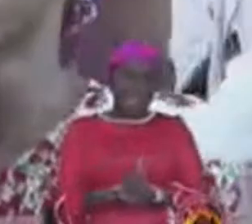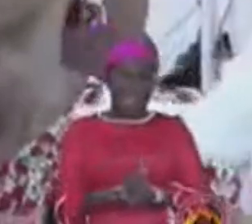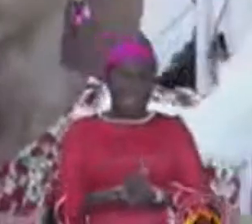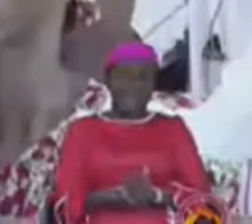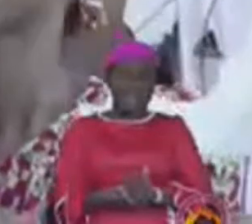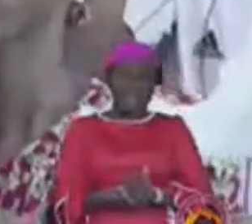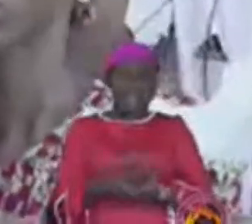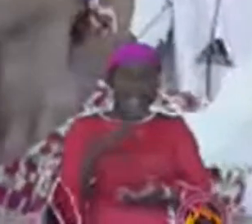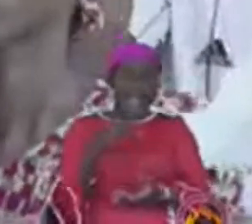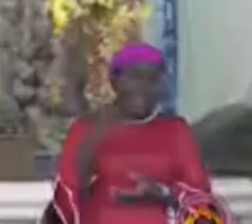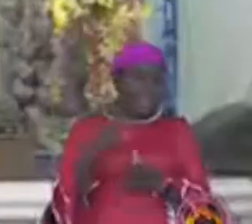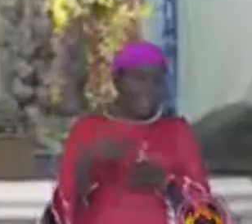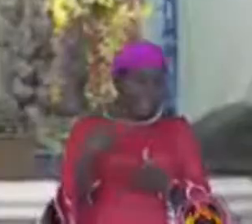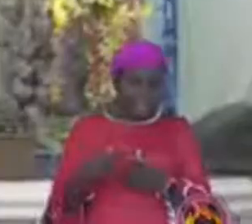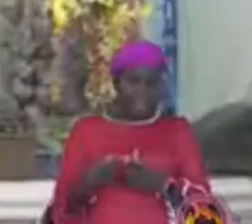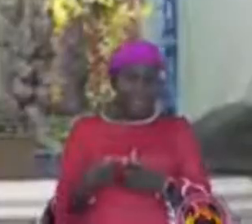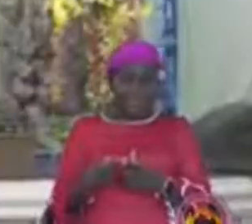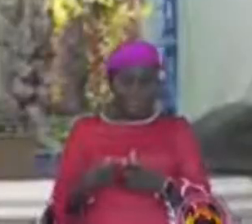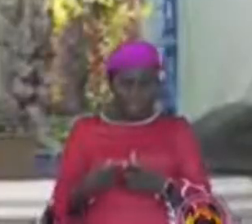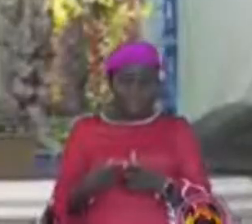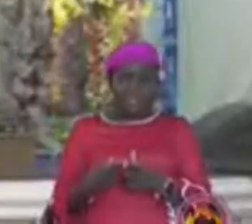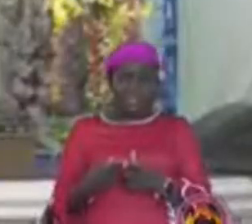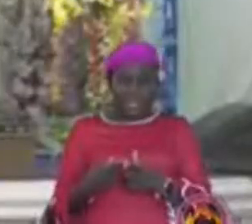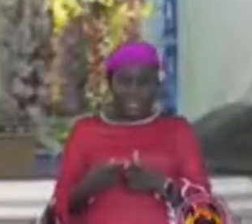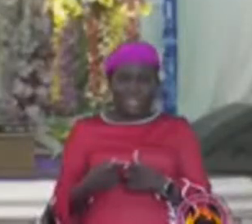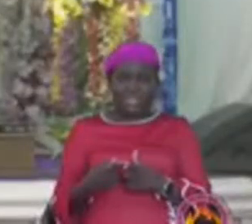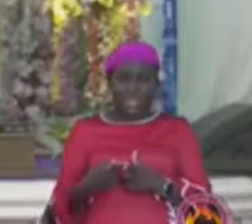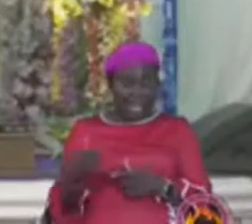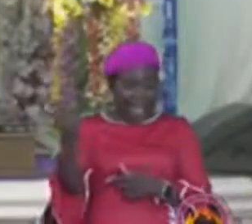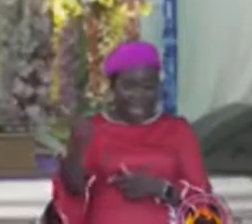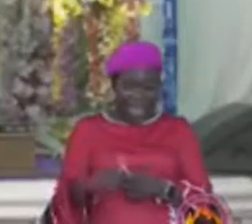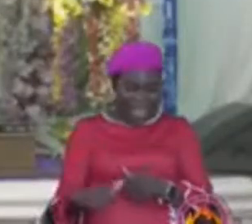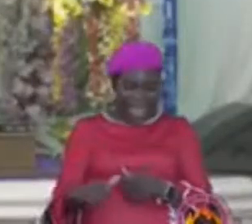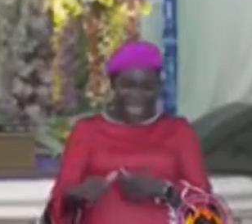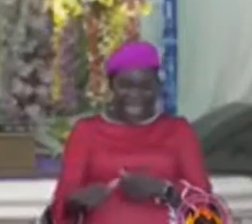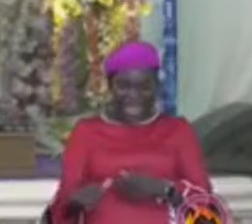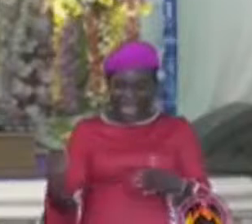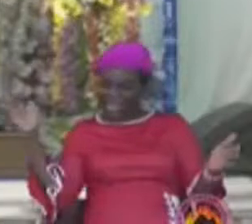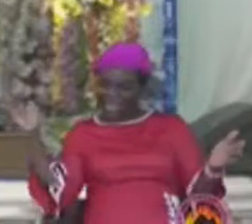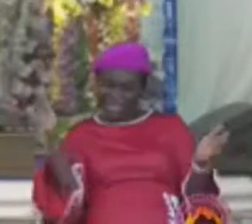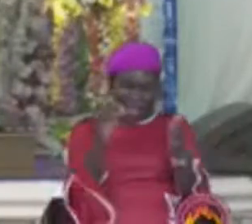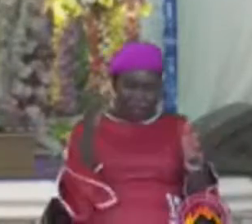And then any attack from the grave